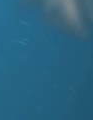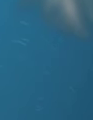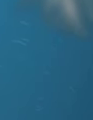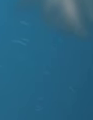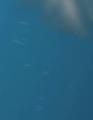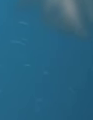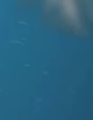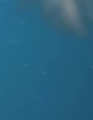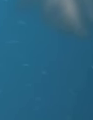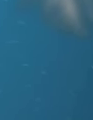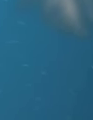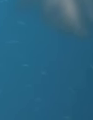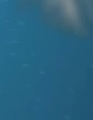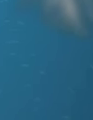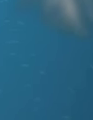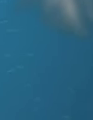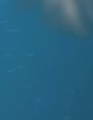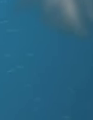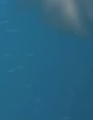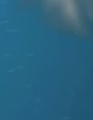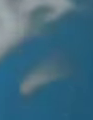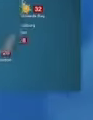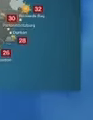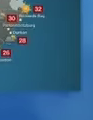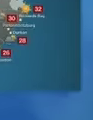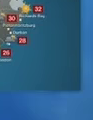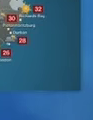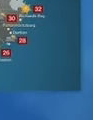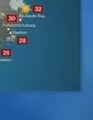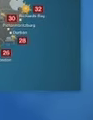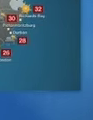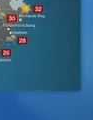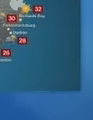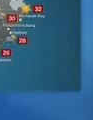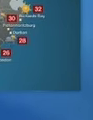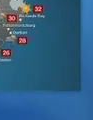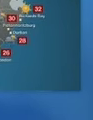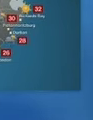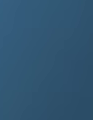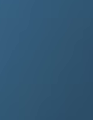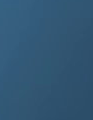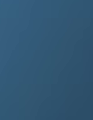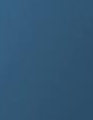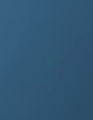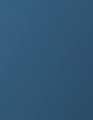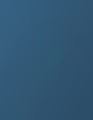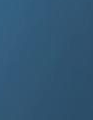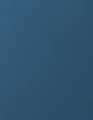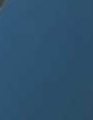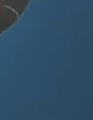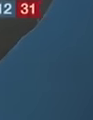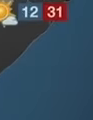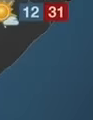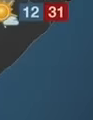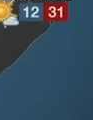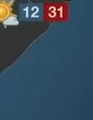Namibia through to the western interior. And then much later on in the day, we could see a few drops of rainfall over the southern part of the Northern Cape.